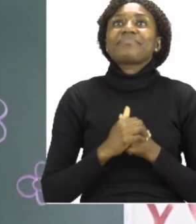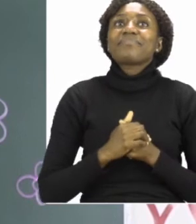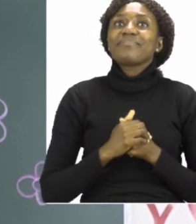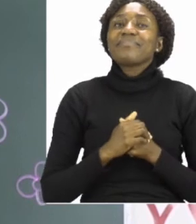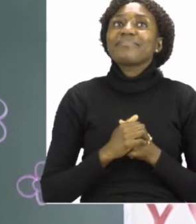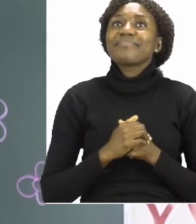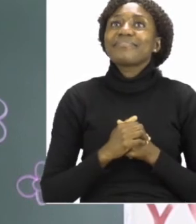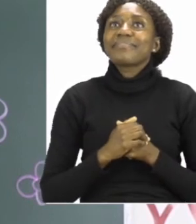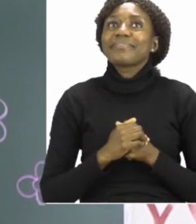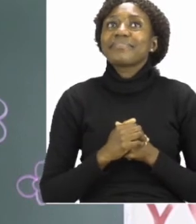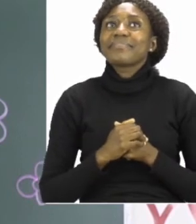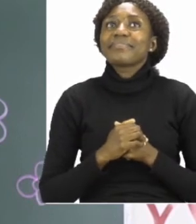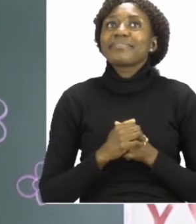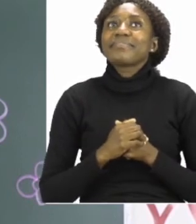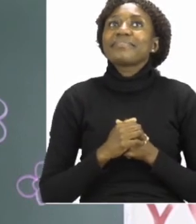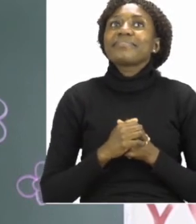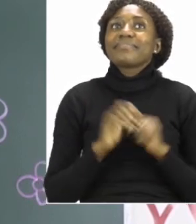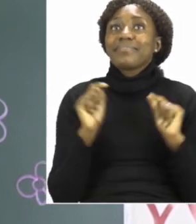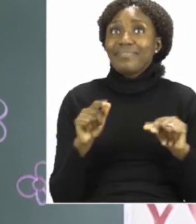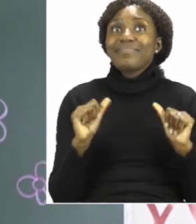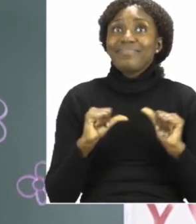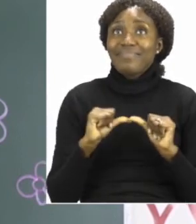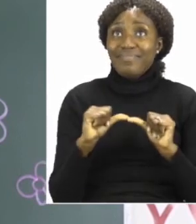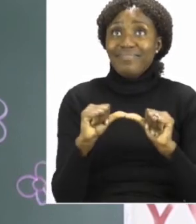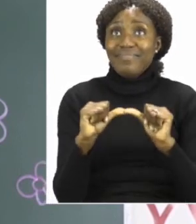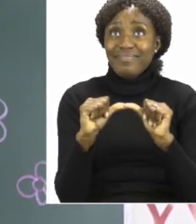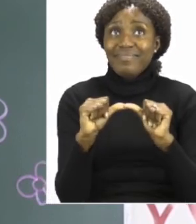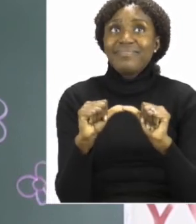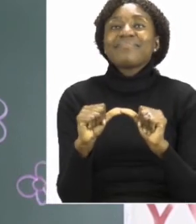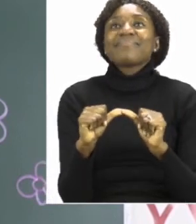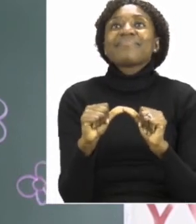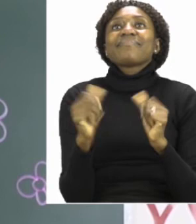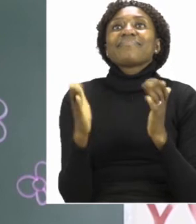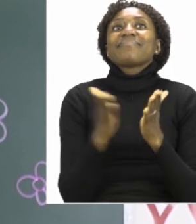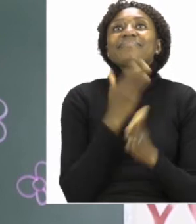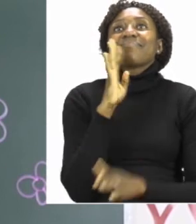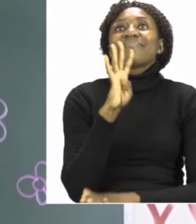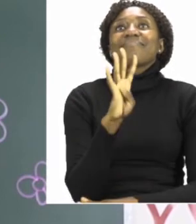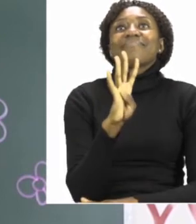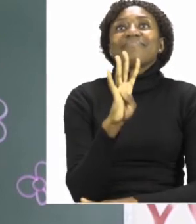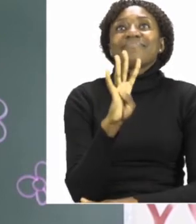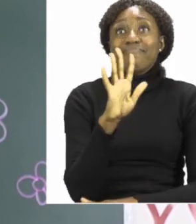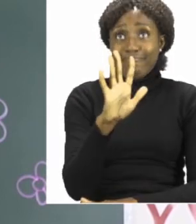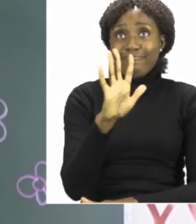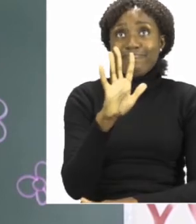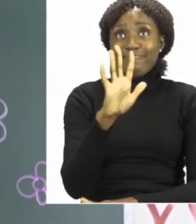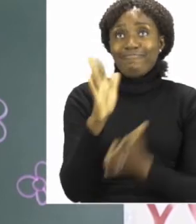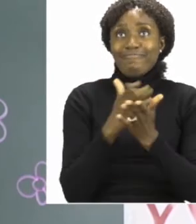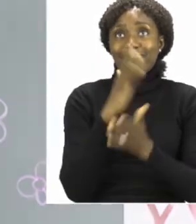done with that page, boys and girls, we can now move on to the next one, page